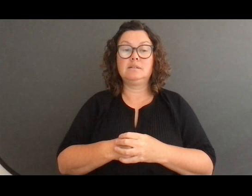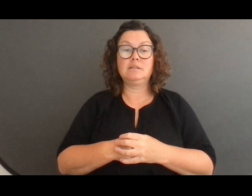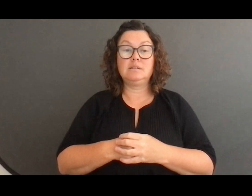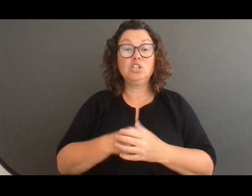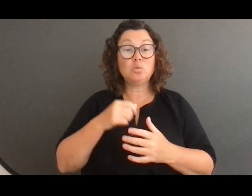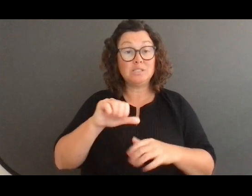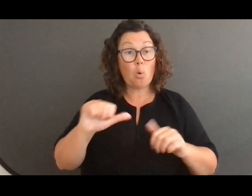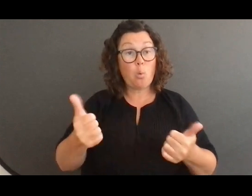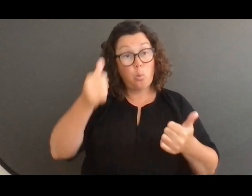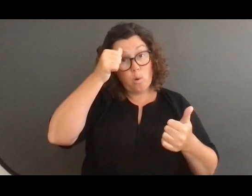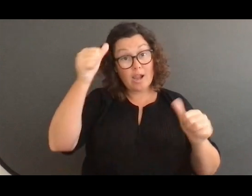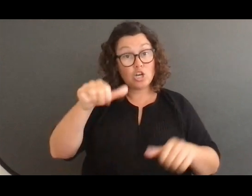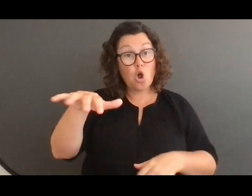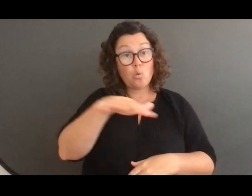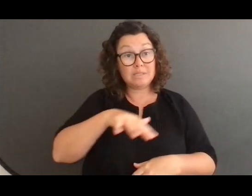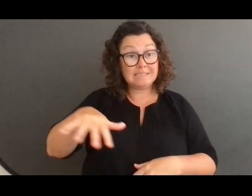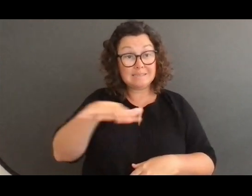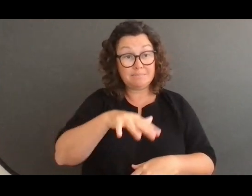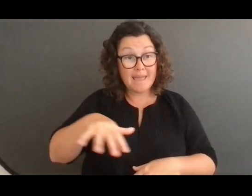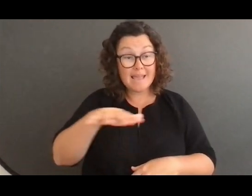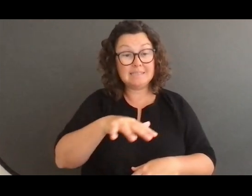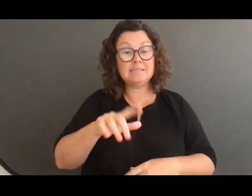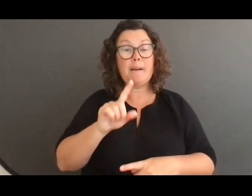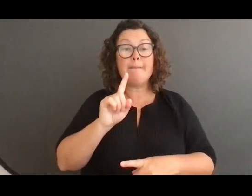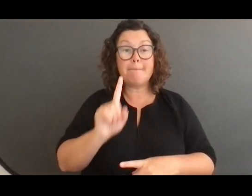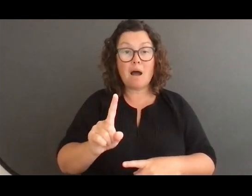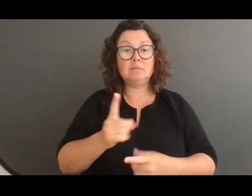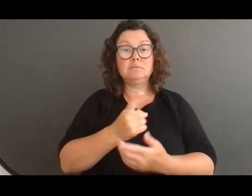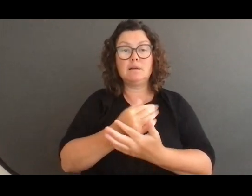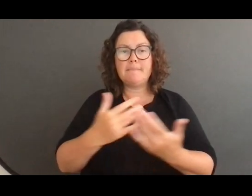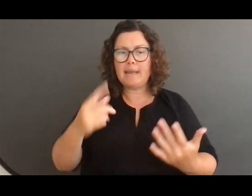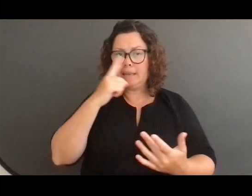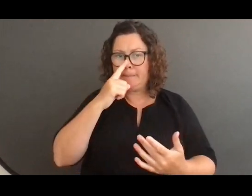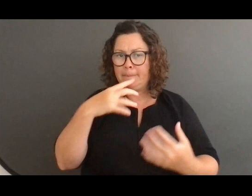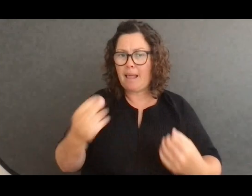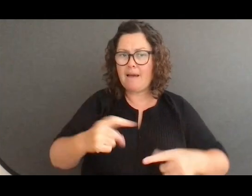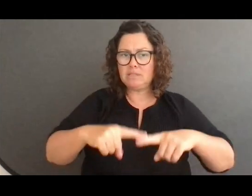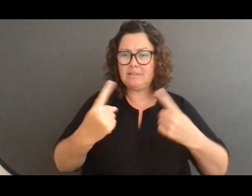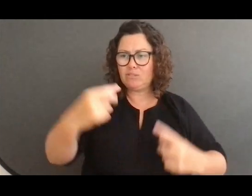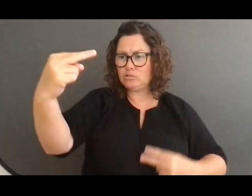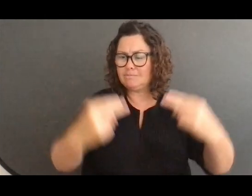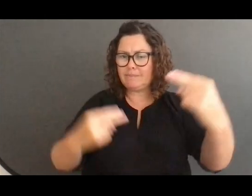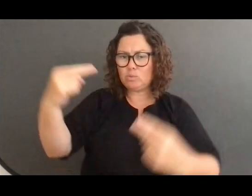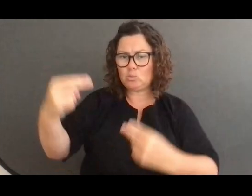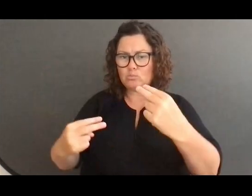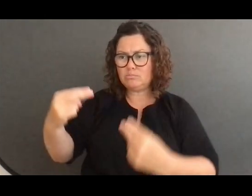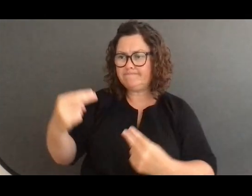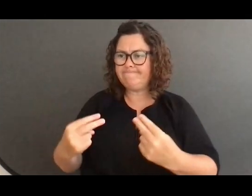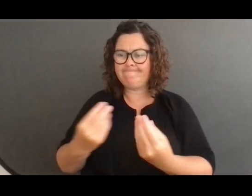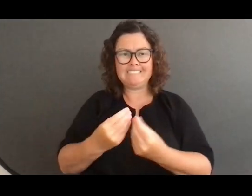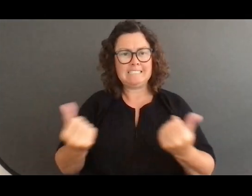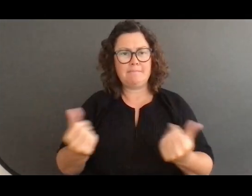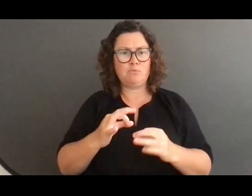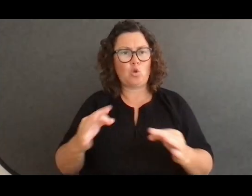There is a perception that RAMP services internal communities, and the way that we can address this is through better communication of the range